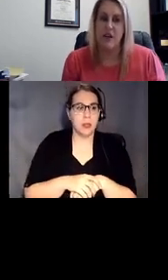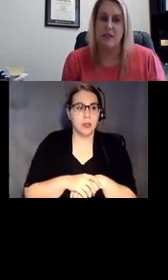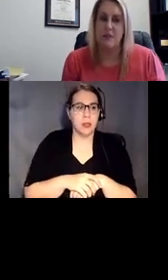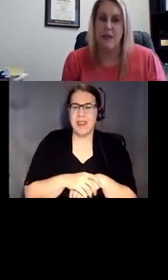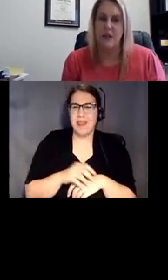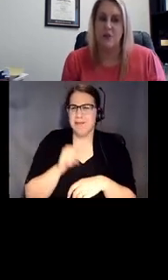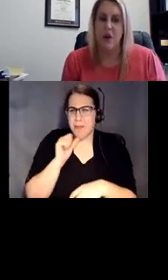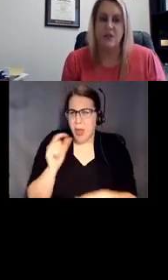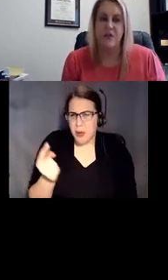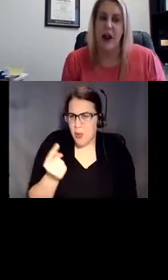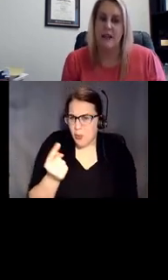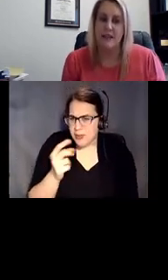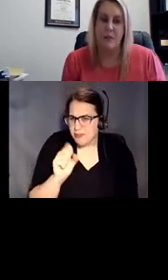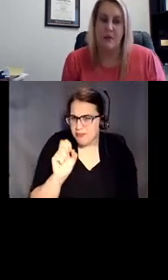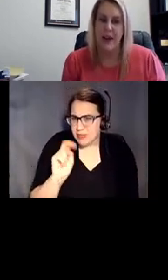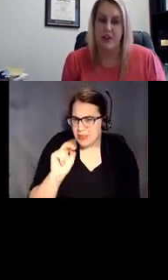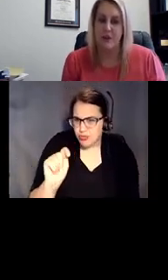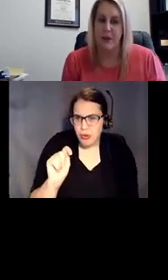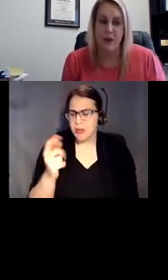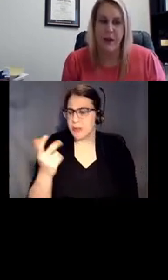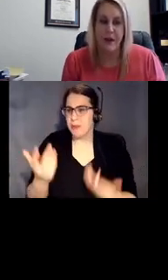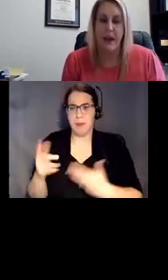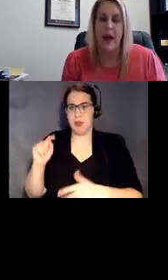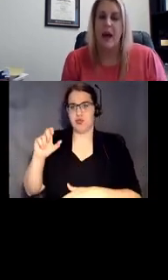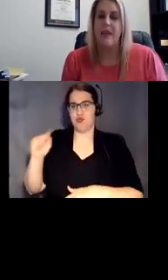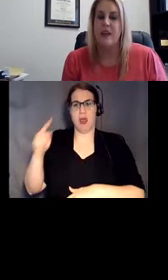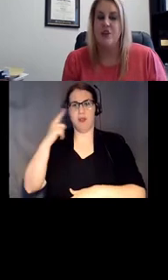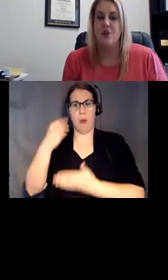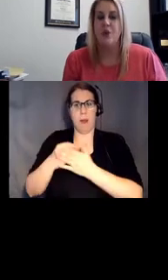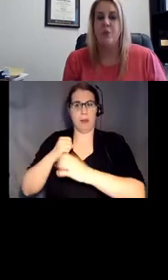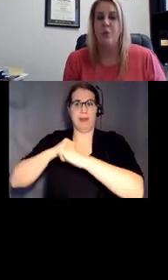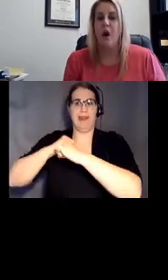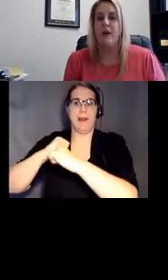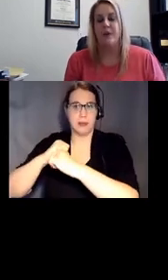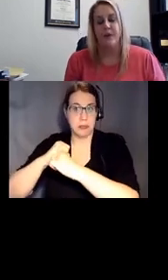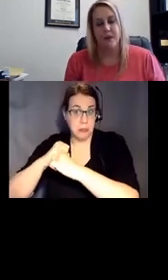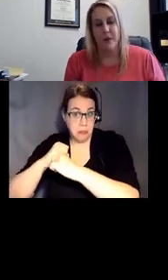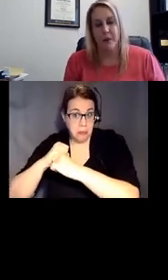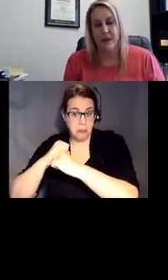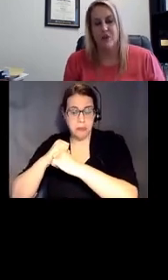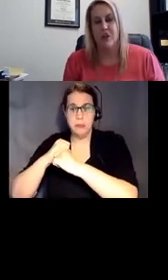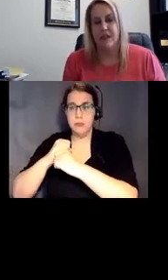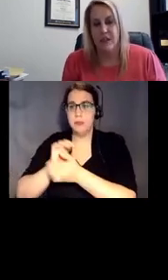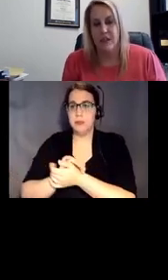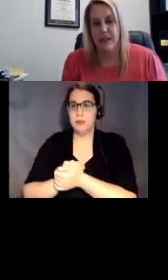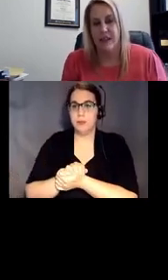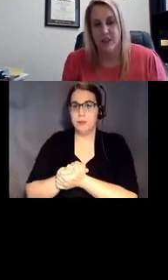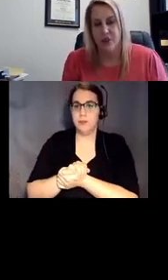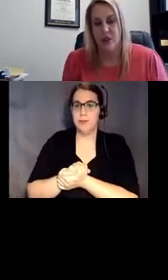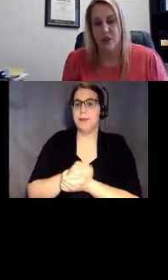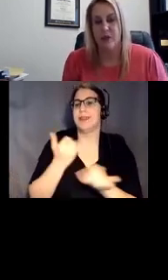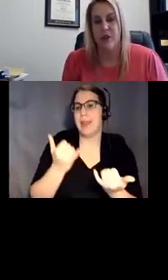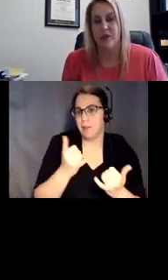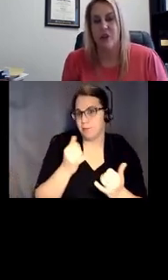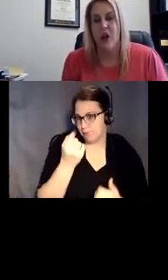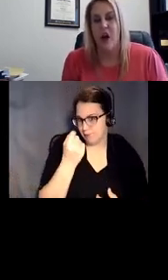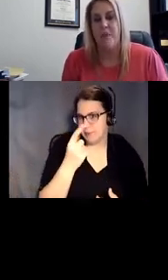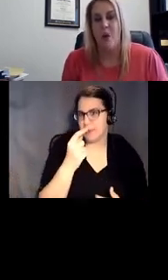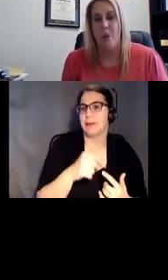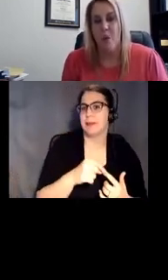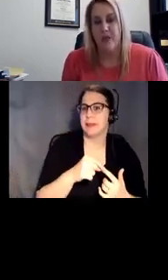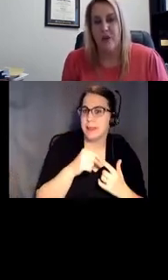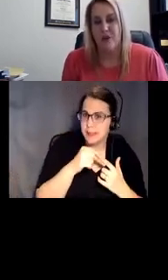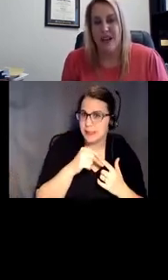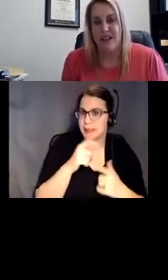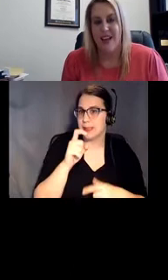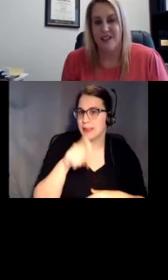It could just be a trust for asset protection, period, that you would want. Now, a supplemental needs trust is going to need additional language